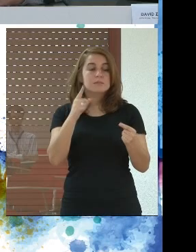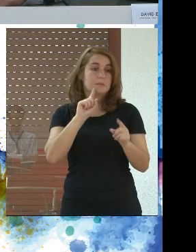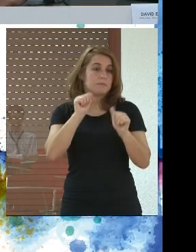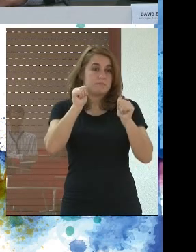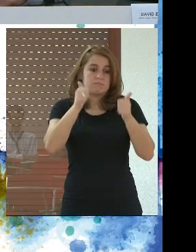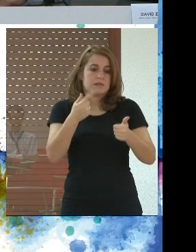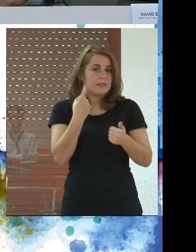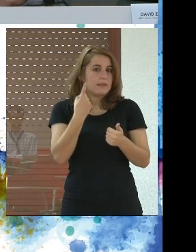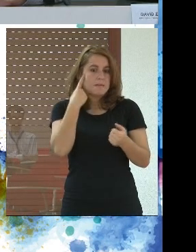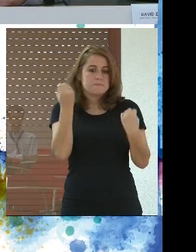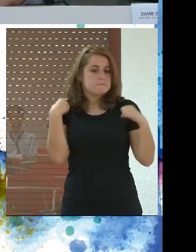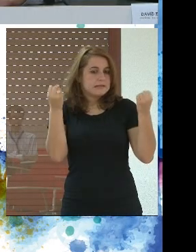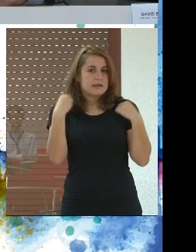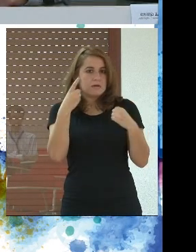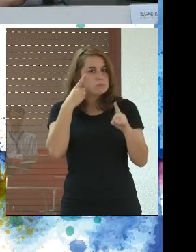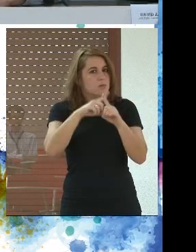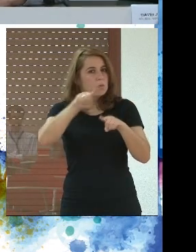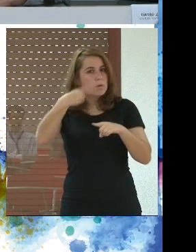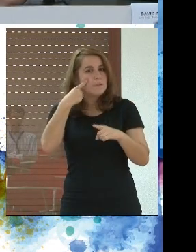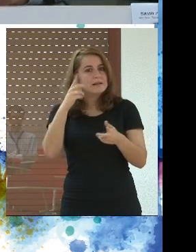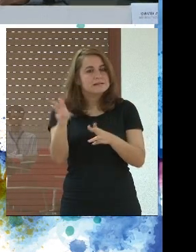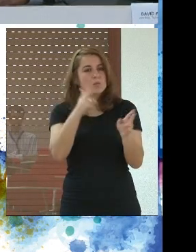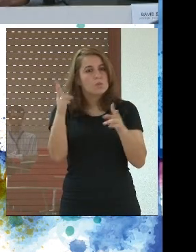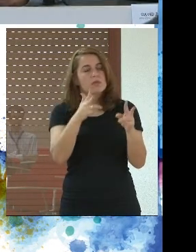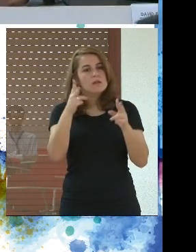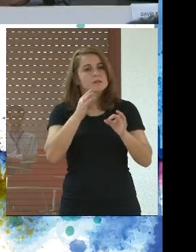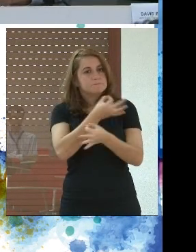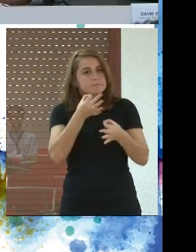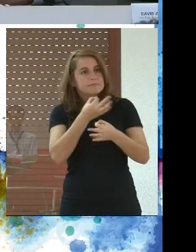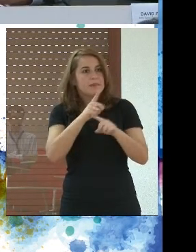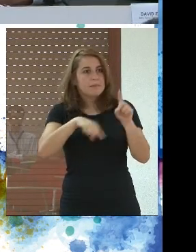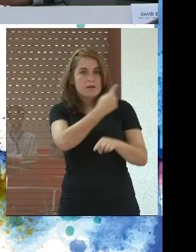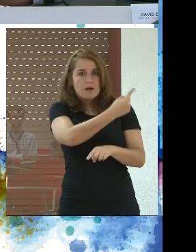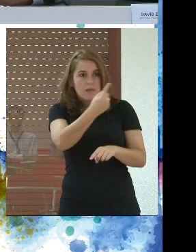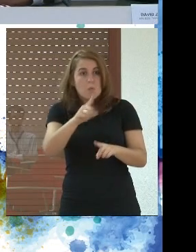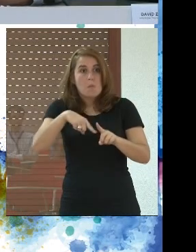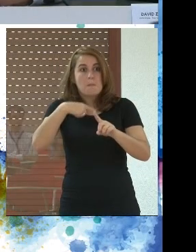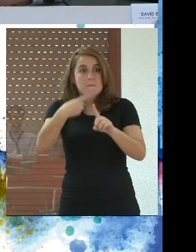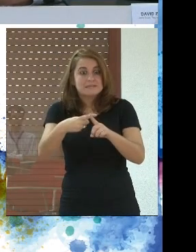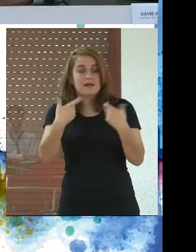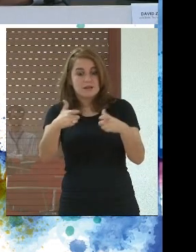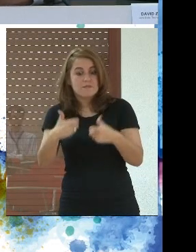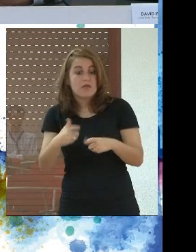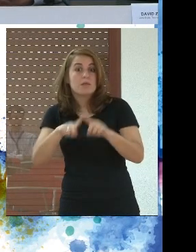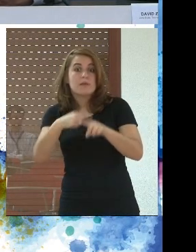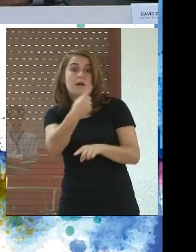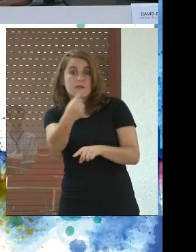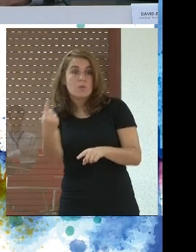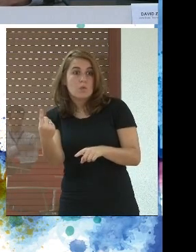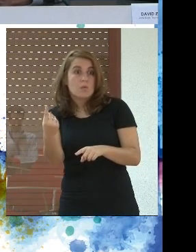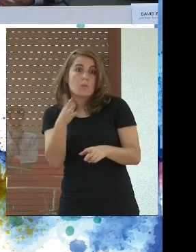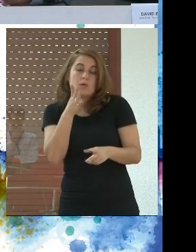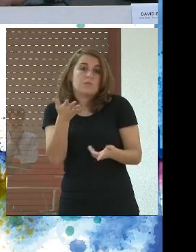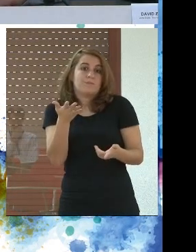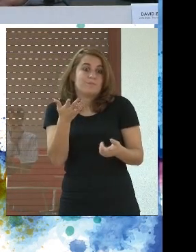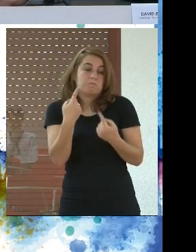calibrated we evaluated the calibrator and the weights of the classifier for each user